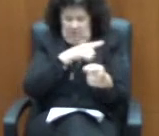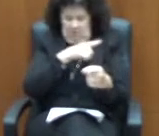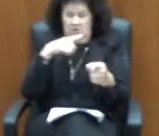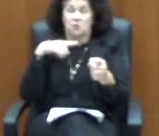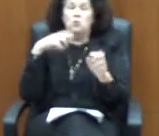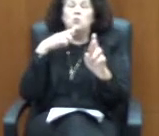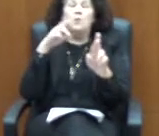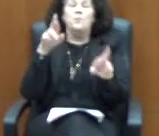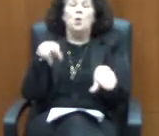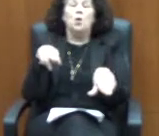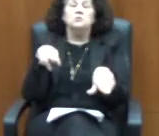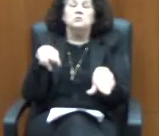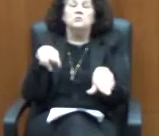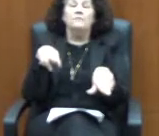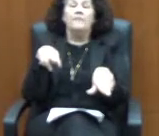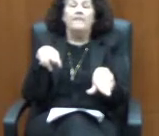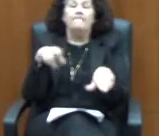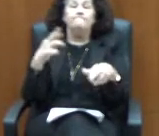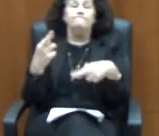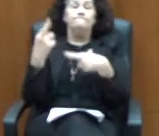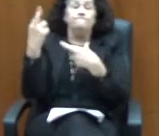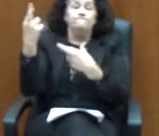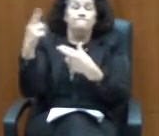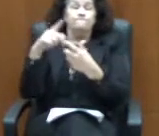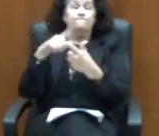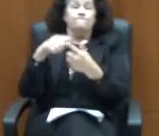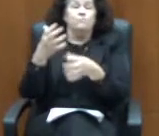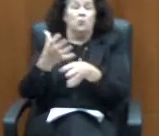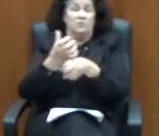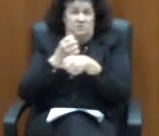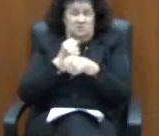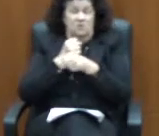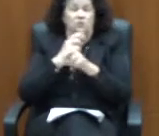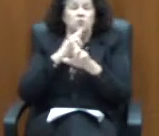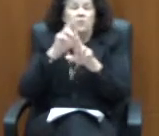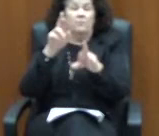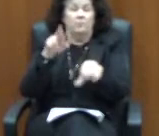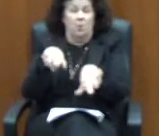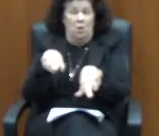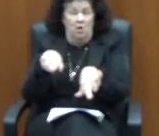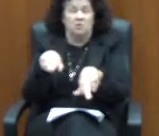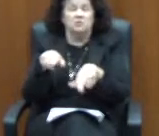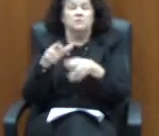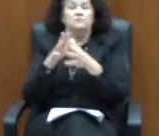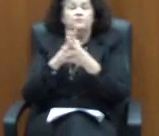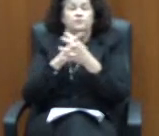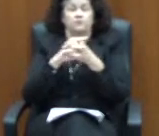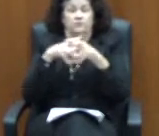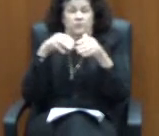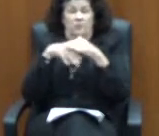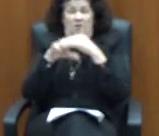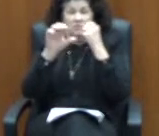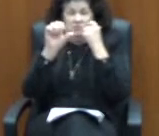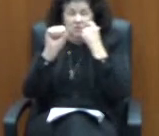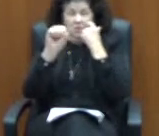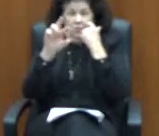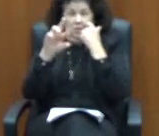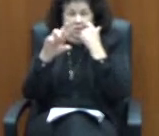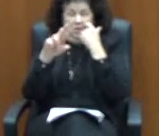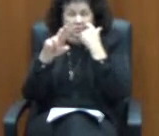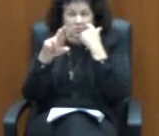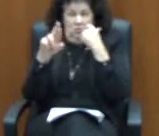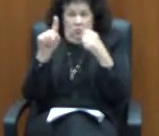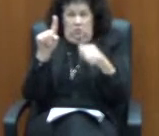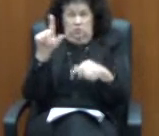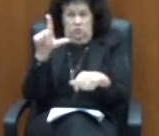of legislative reports. Recommendation is to receive the report in response to Senate Resolution 146 of the